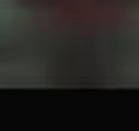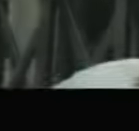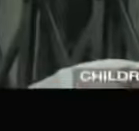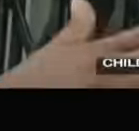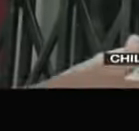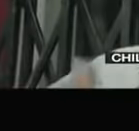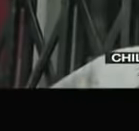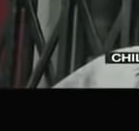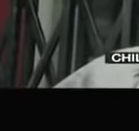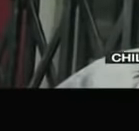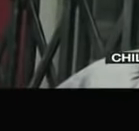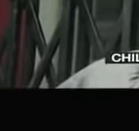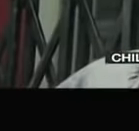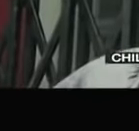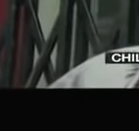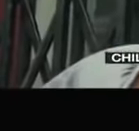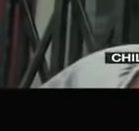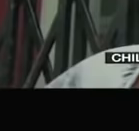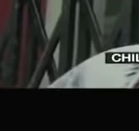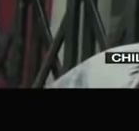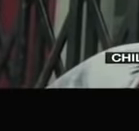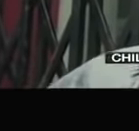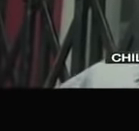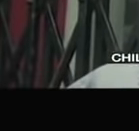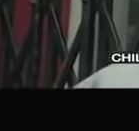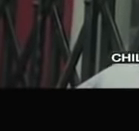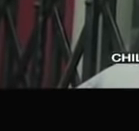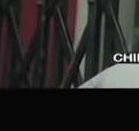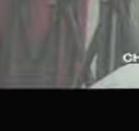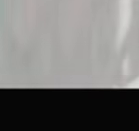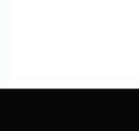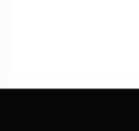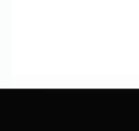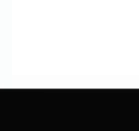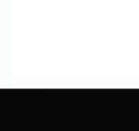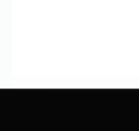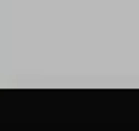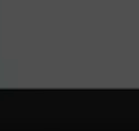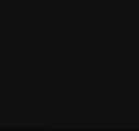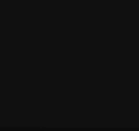Why is it so important for children to get vaccinated? Secondary school children.